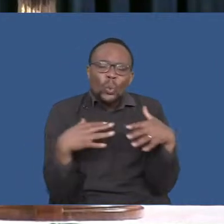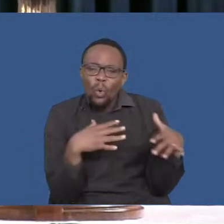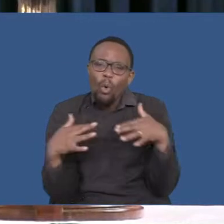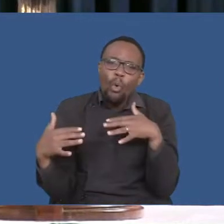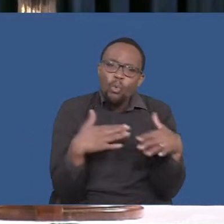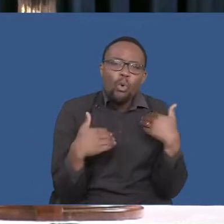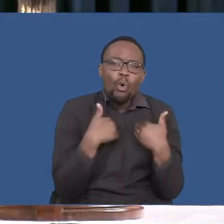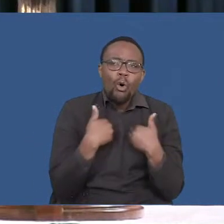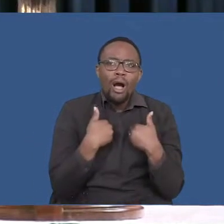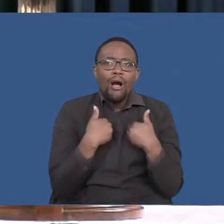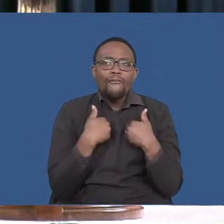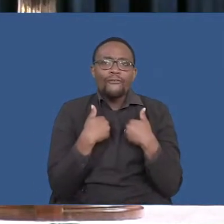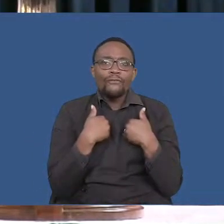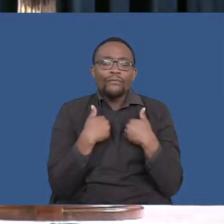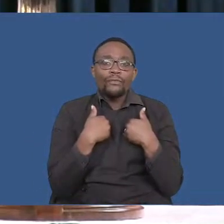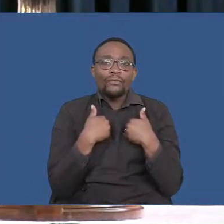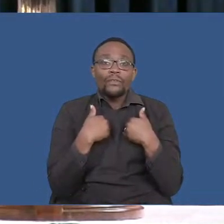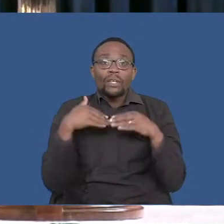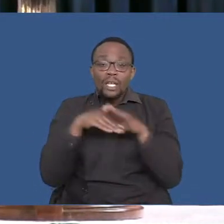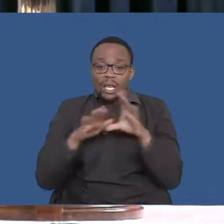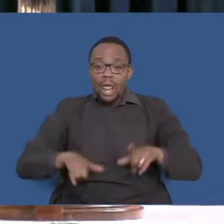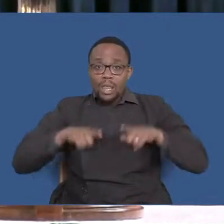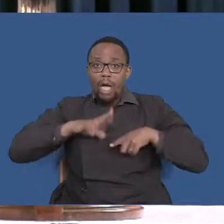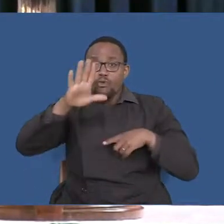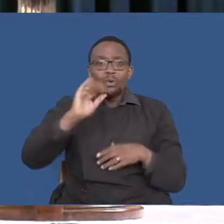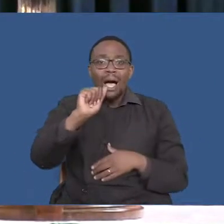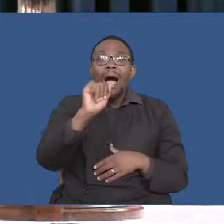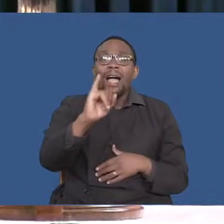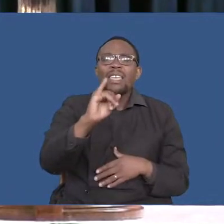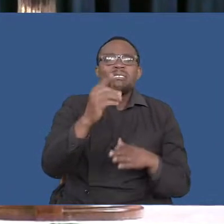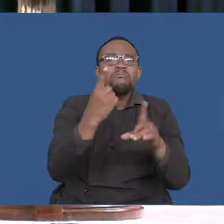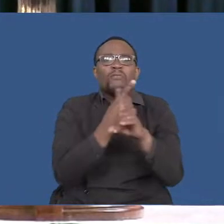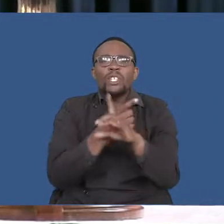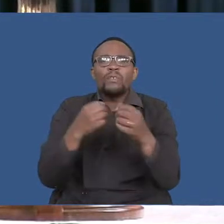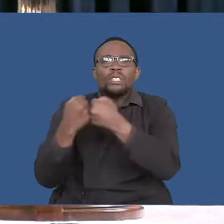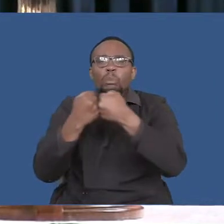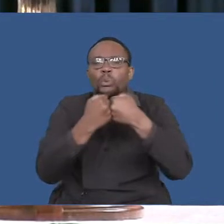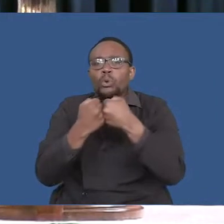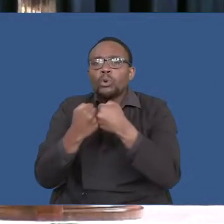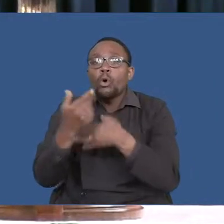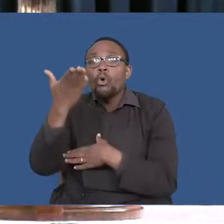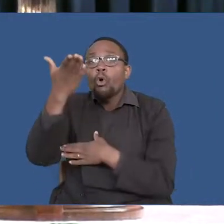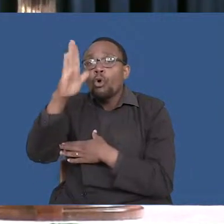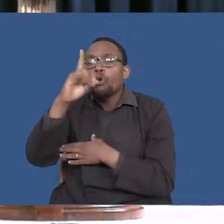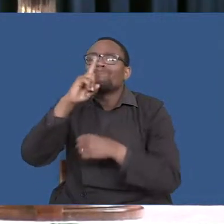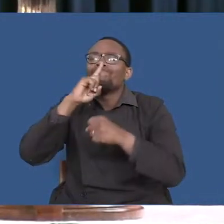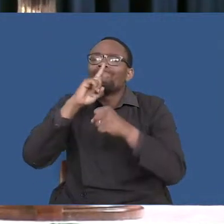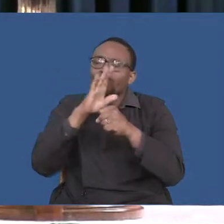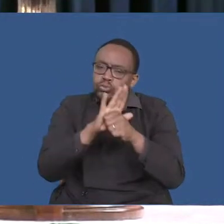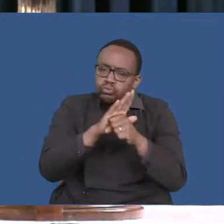the quote-unquote AI of your life, victory has been guaranteed because God has